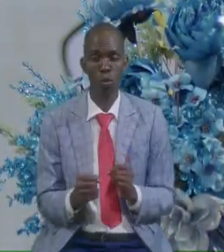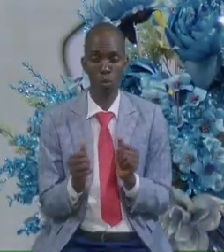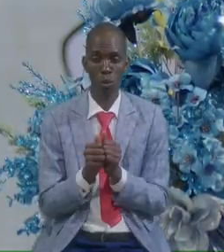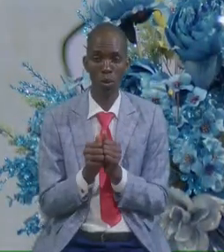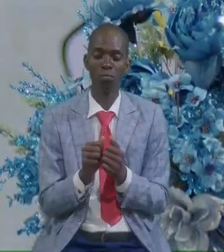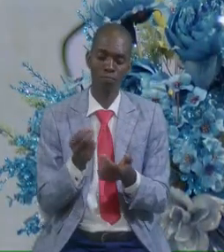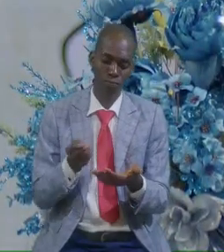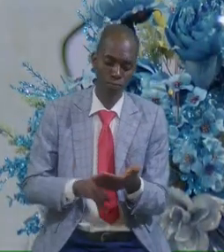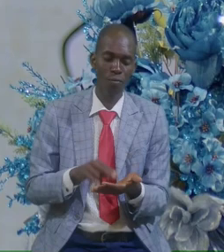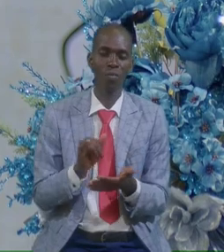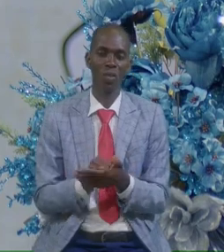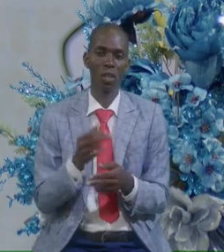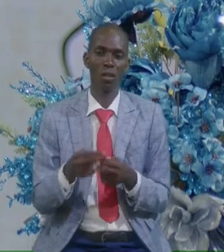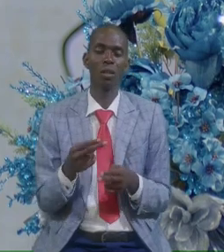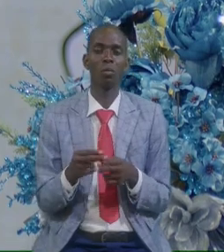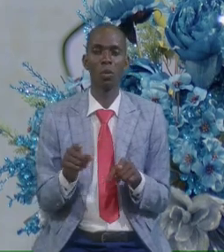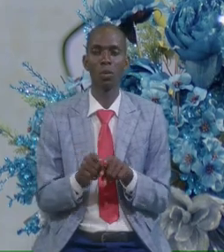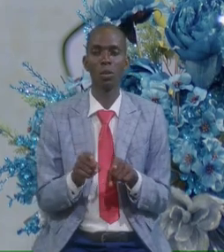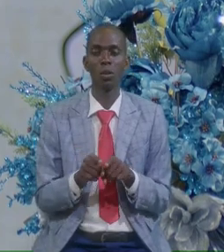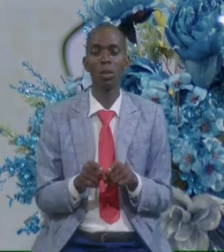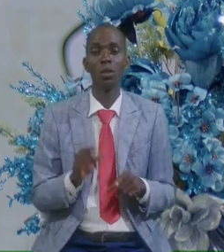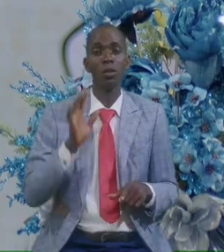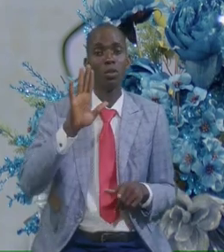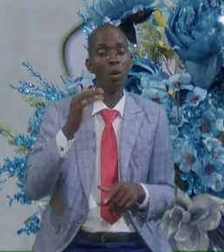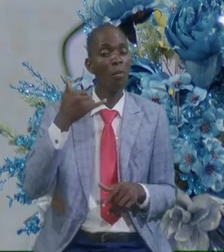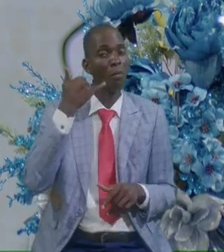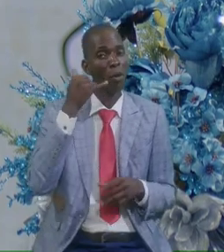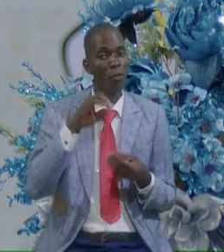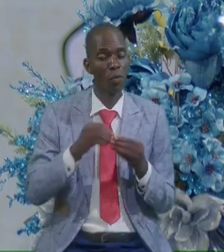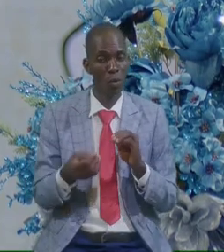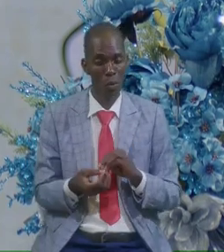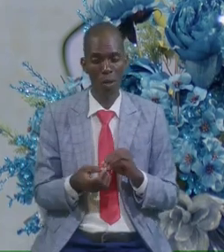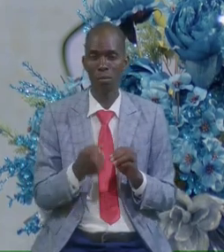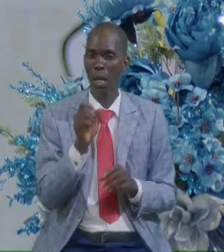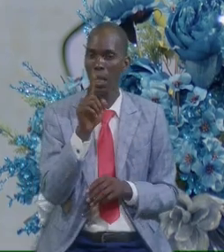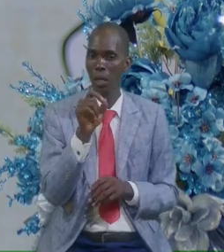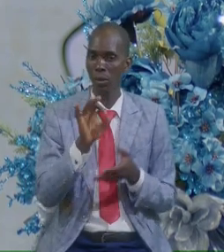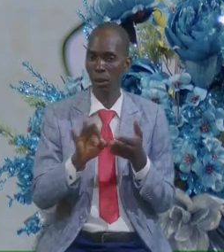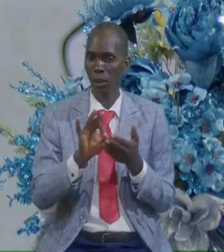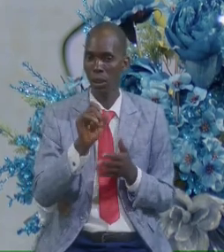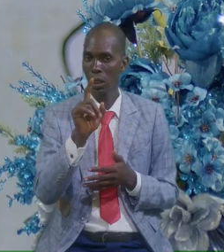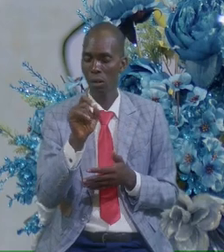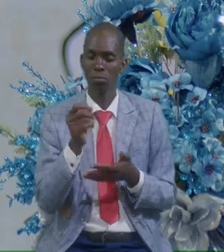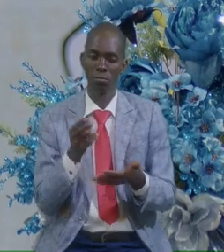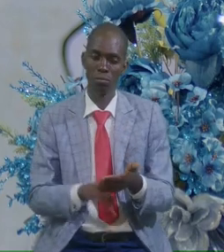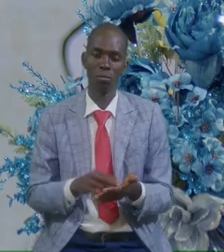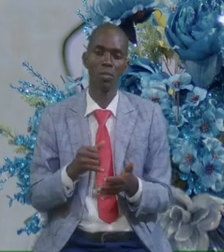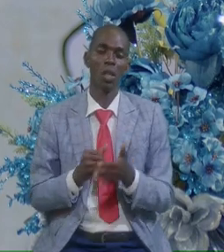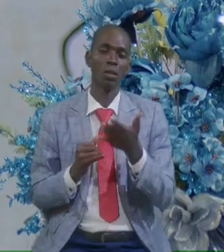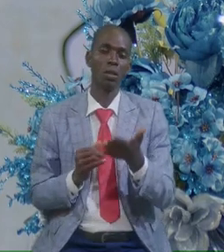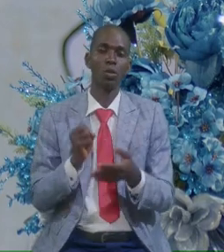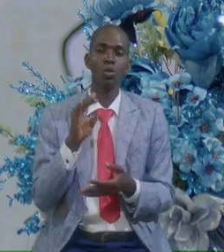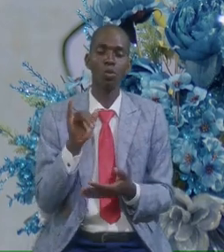then give your phone numbers, 11 digit, correct numbers. So that we'll use it to check on